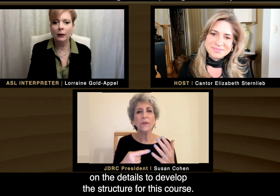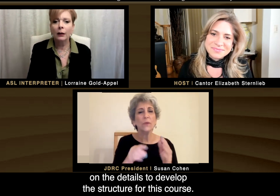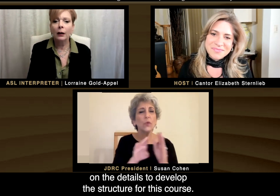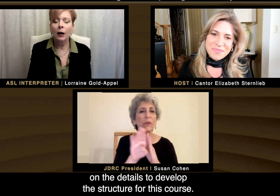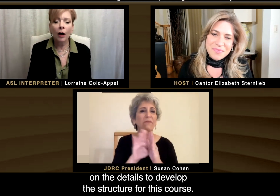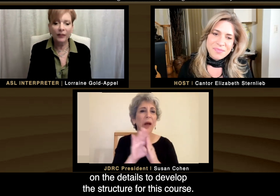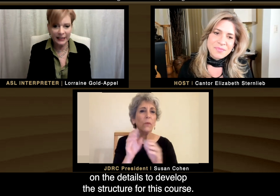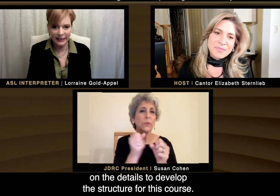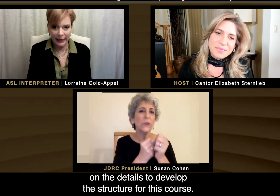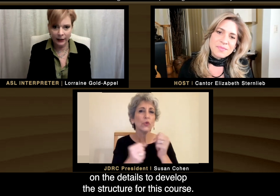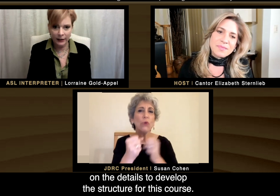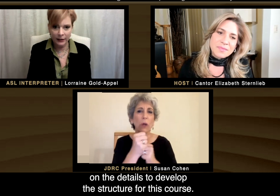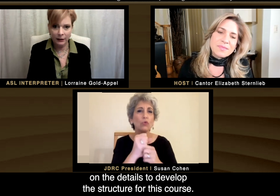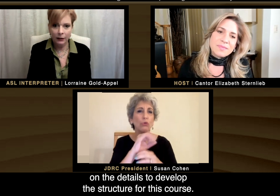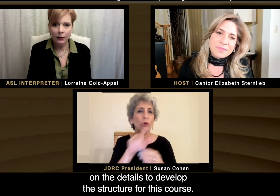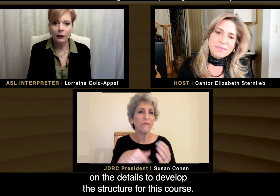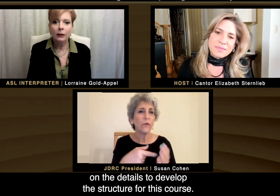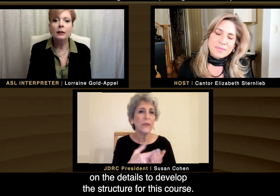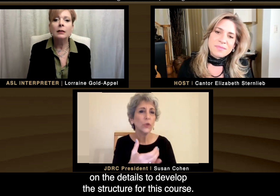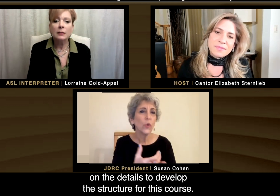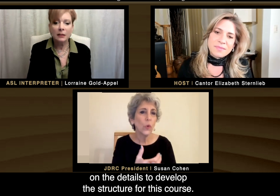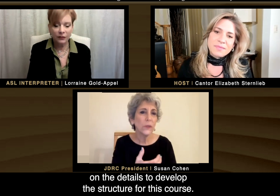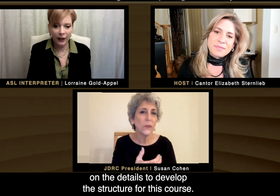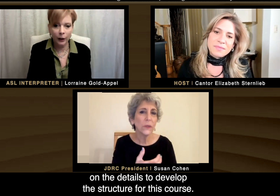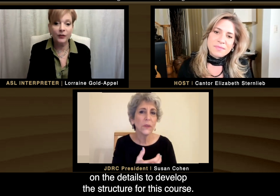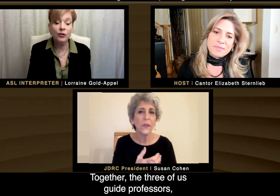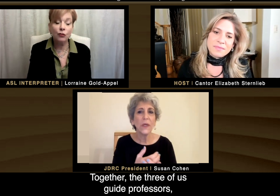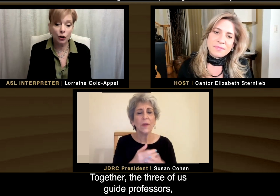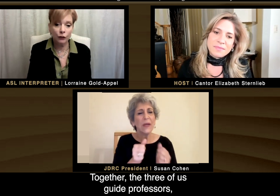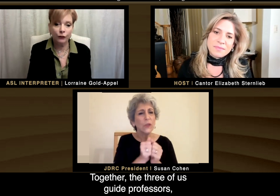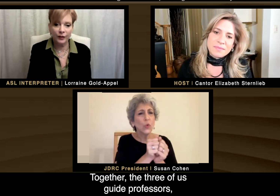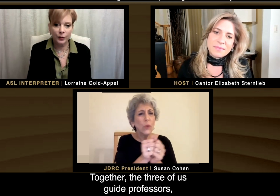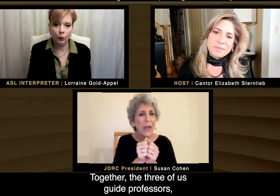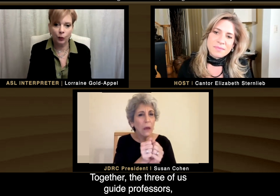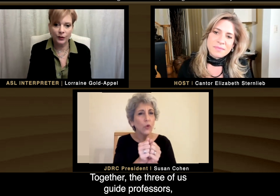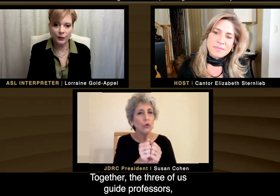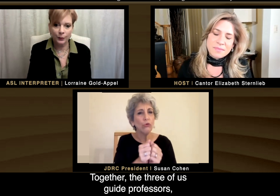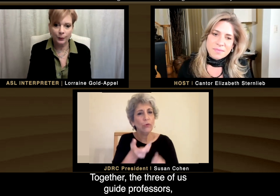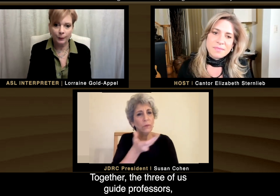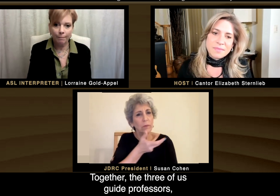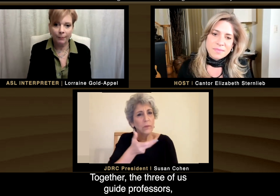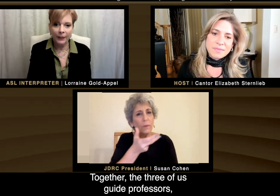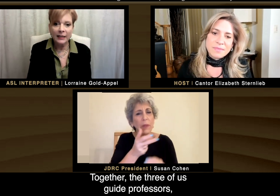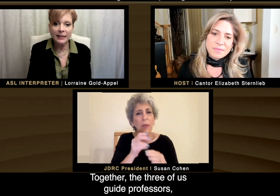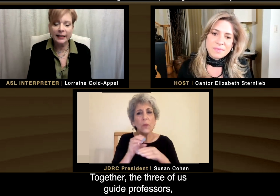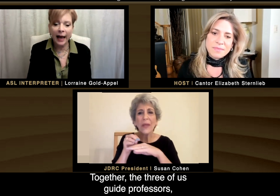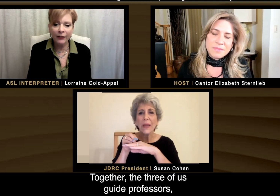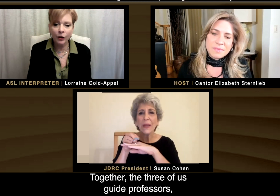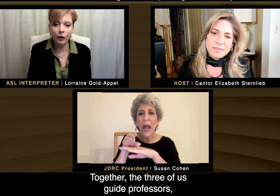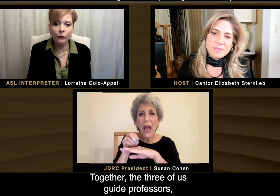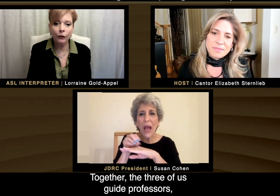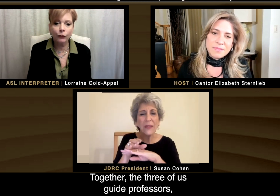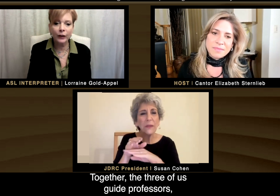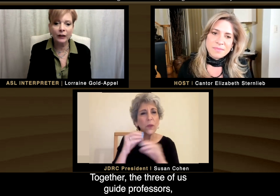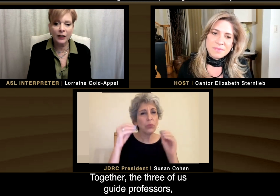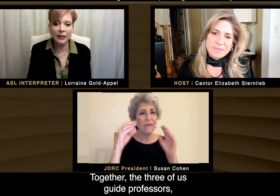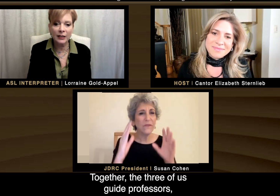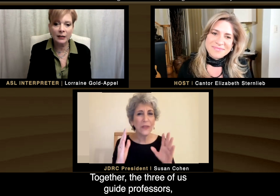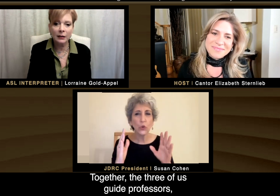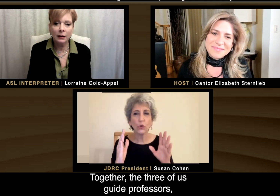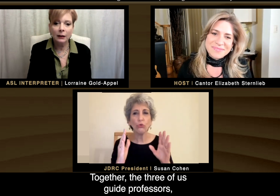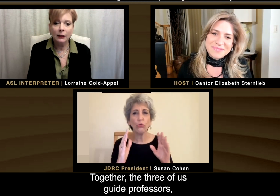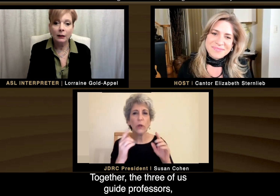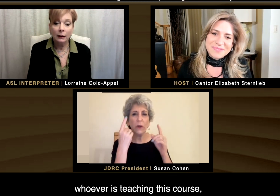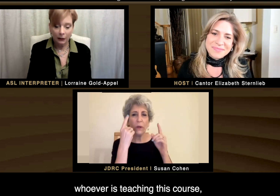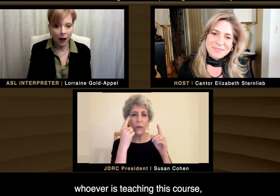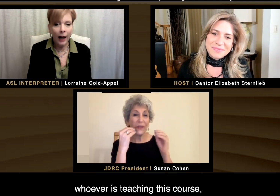agree on the details to develop the structure for this course. Together, the three of